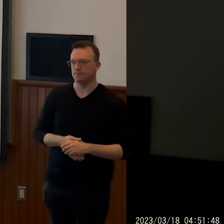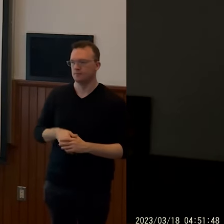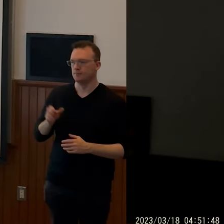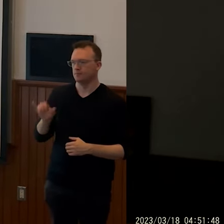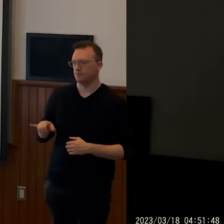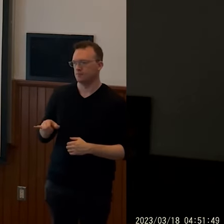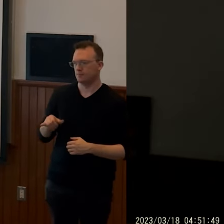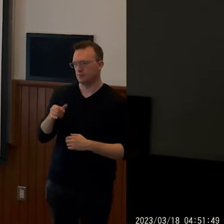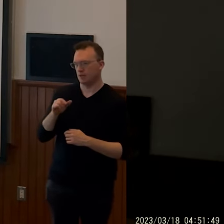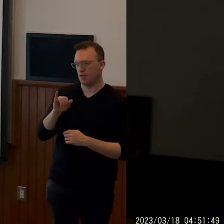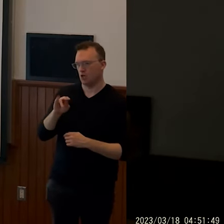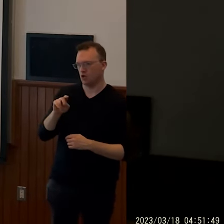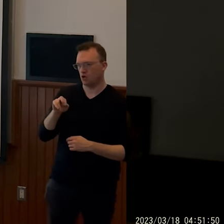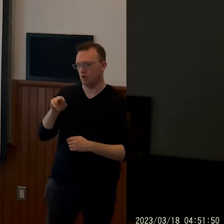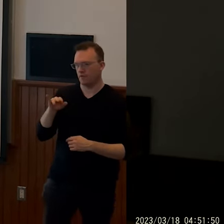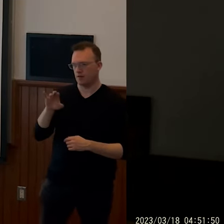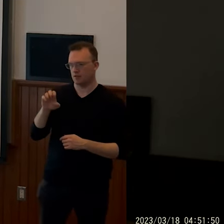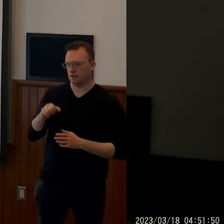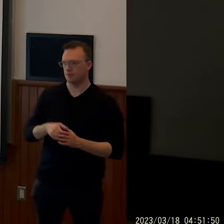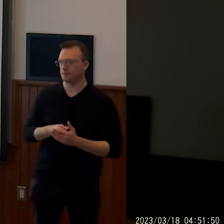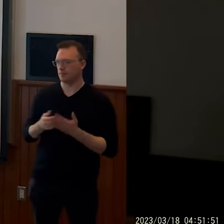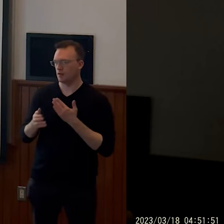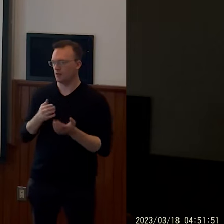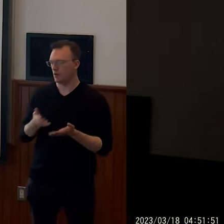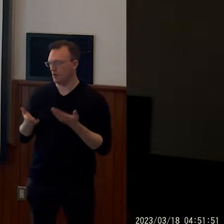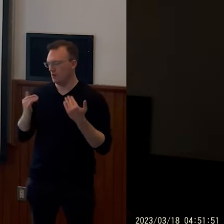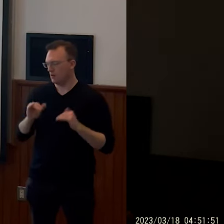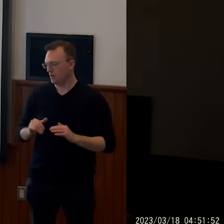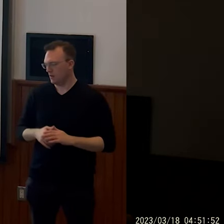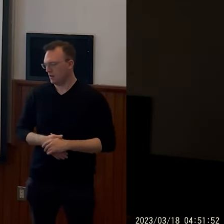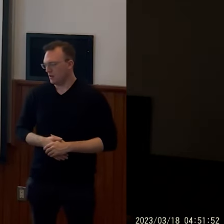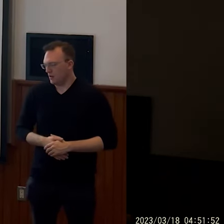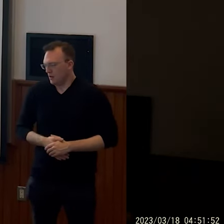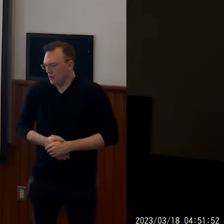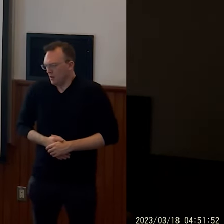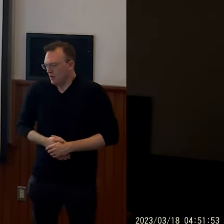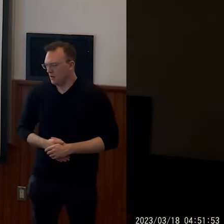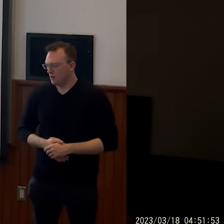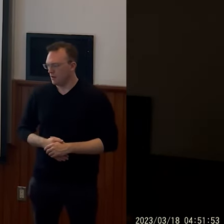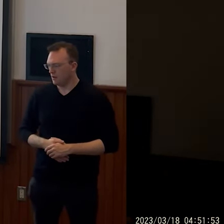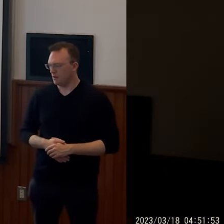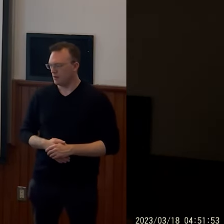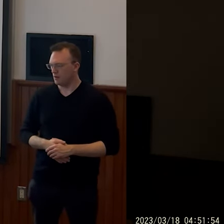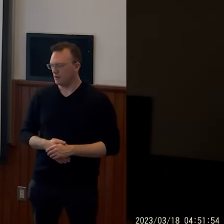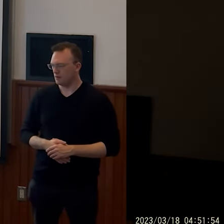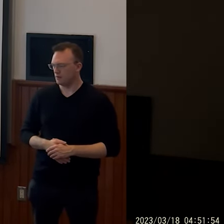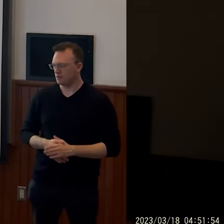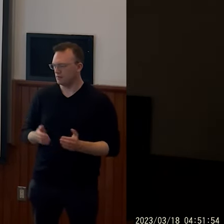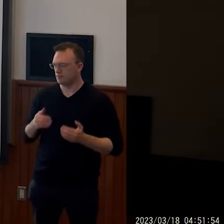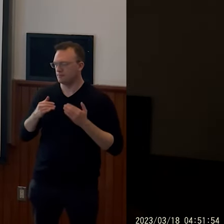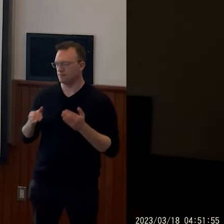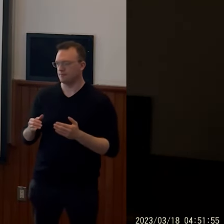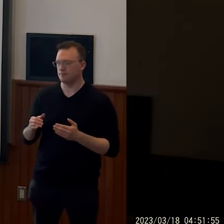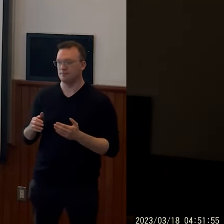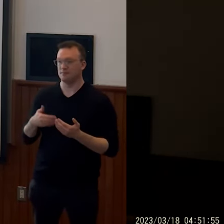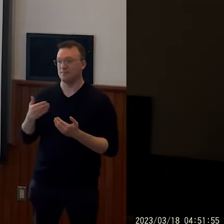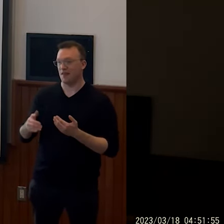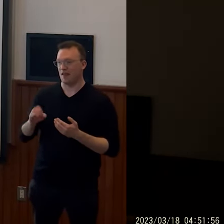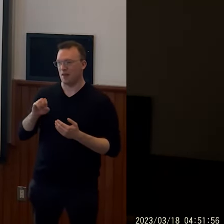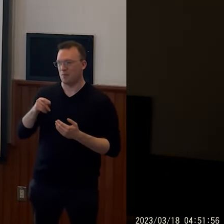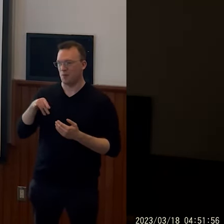was the interface. Anyway, go on to, just gonna flash in the episode, right?